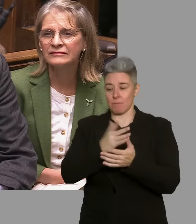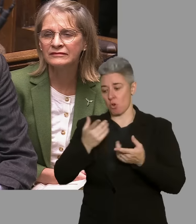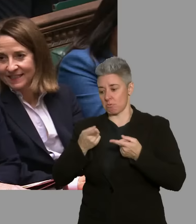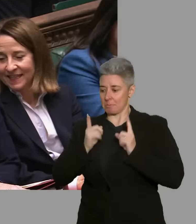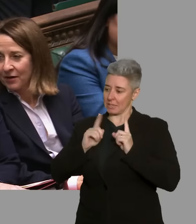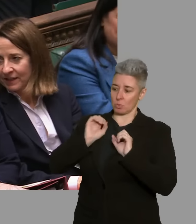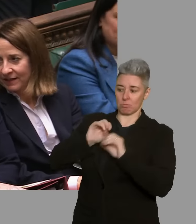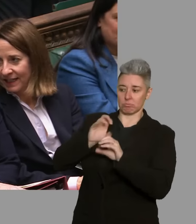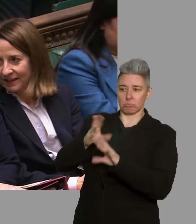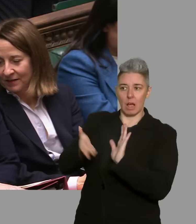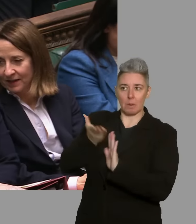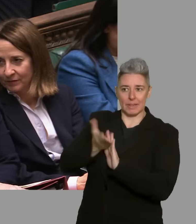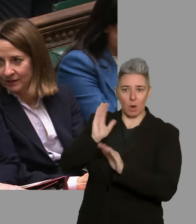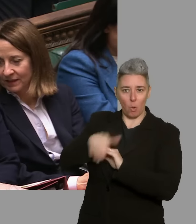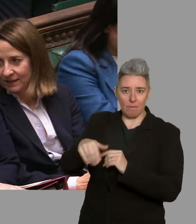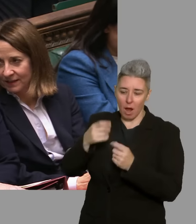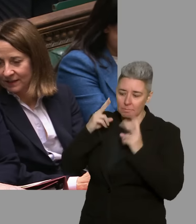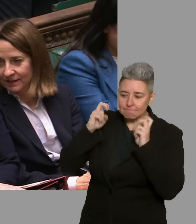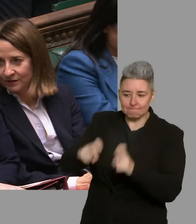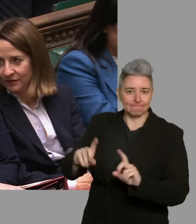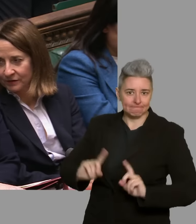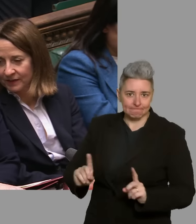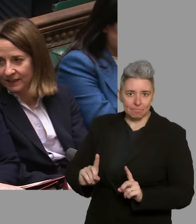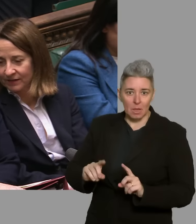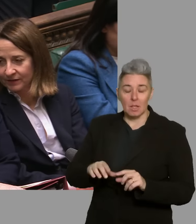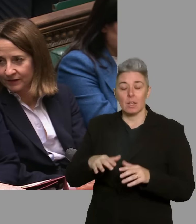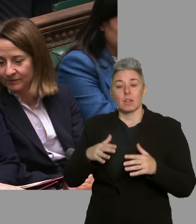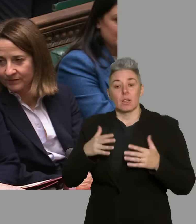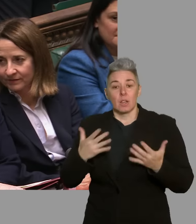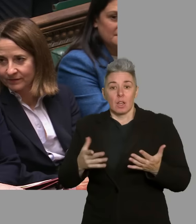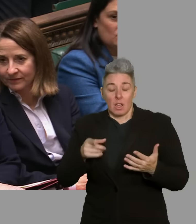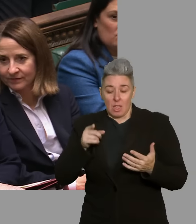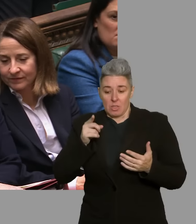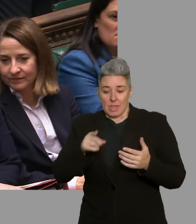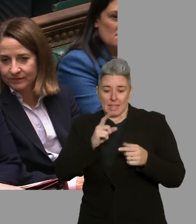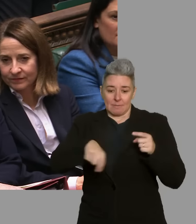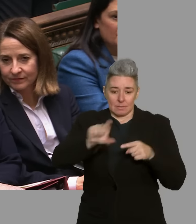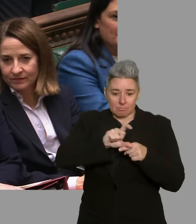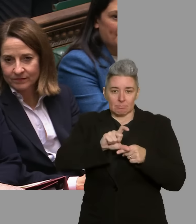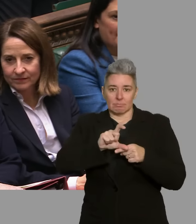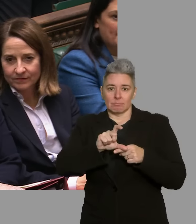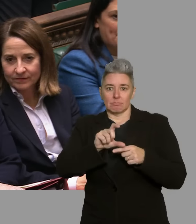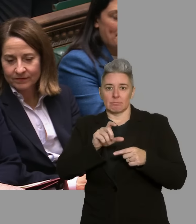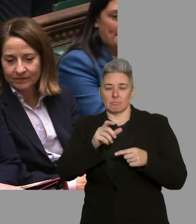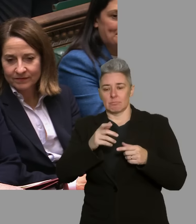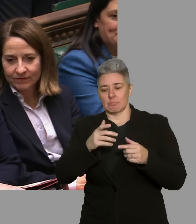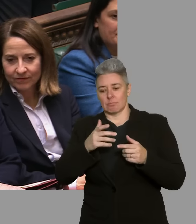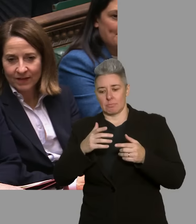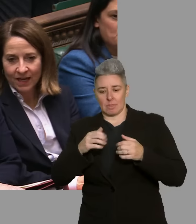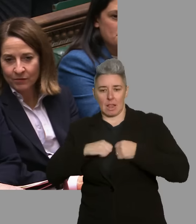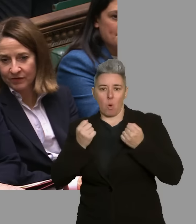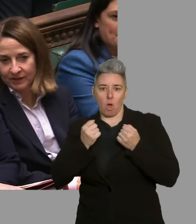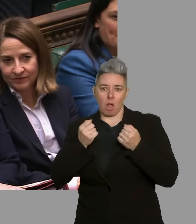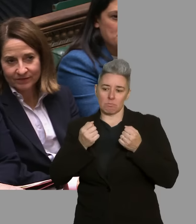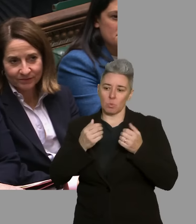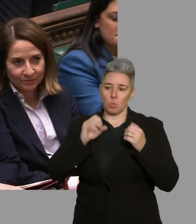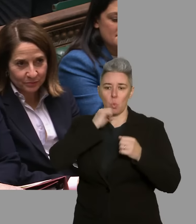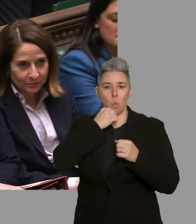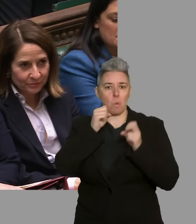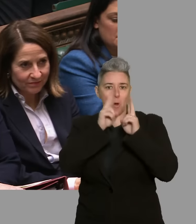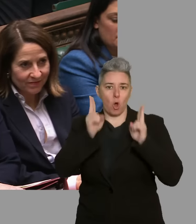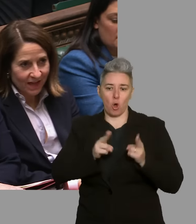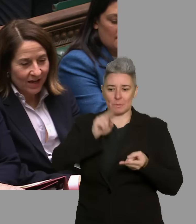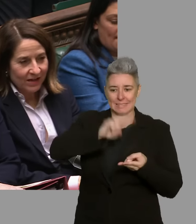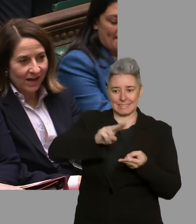thanks to those levies and Labour's expansion of the warm homes discount that 6 million families will be getting £150 off